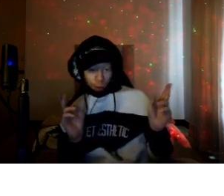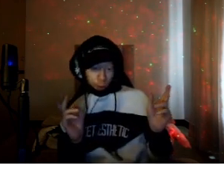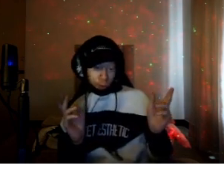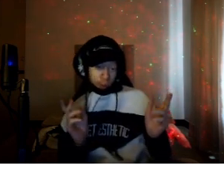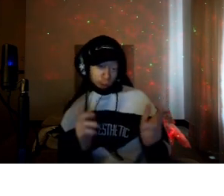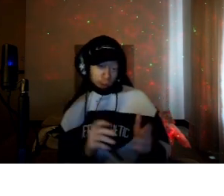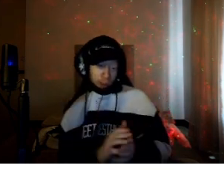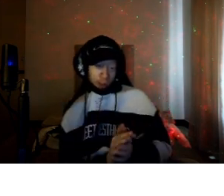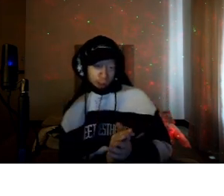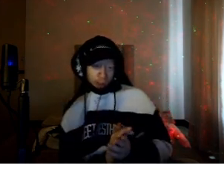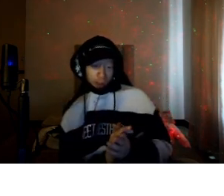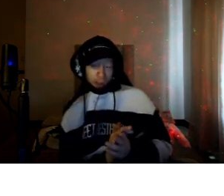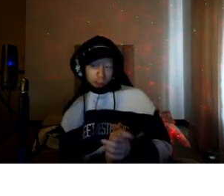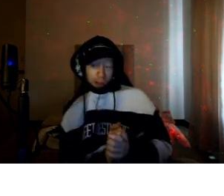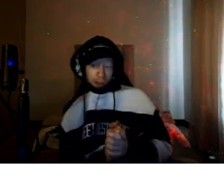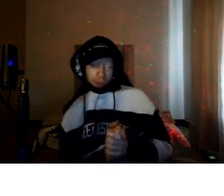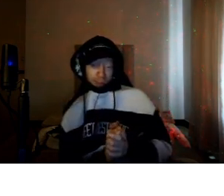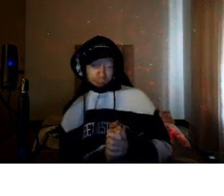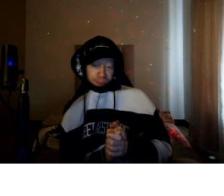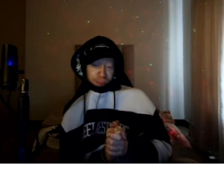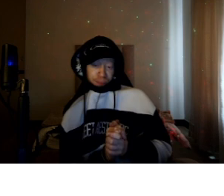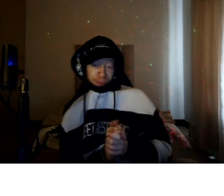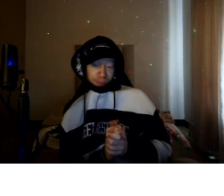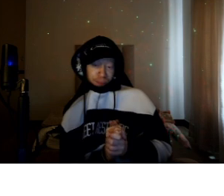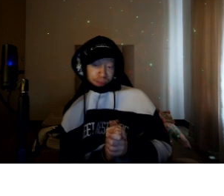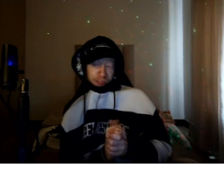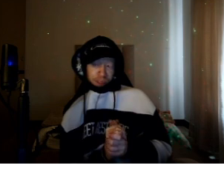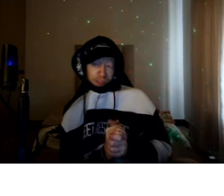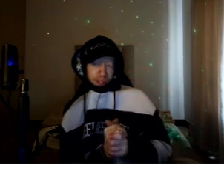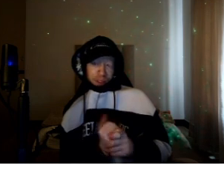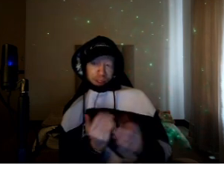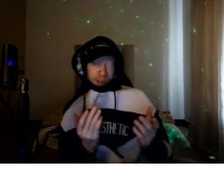quote unquote, uh, um,